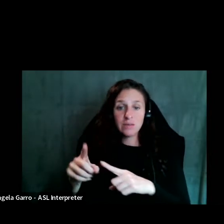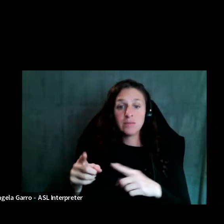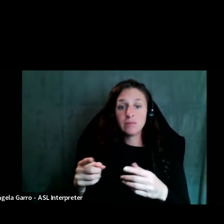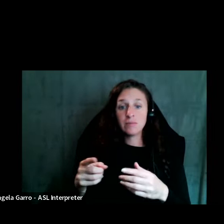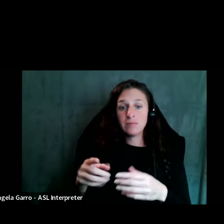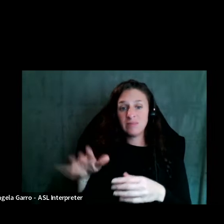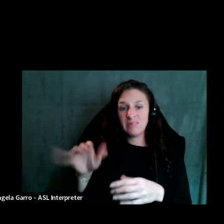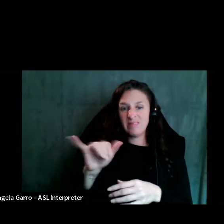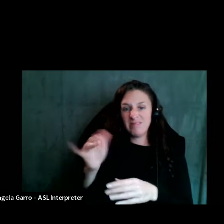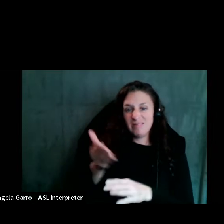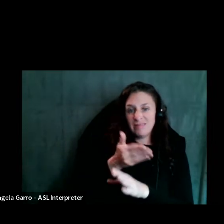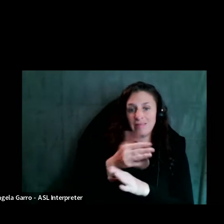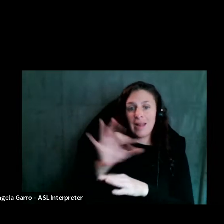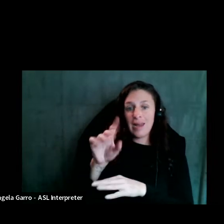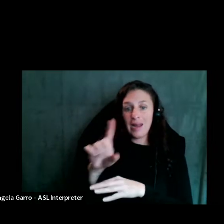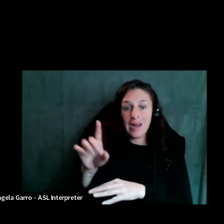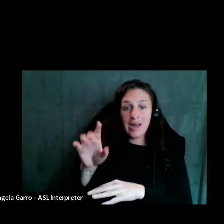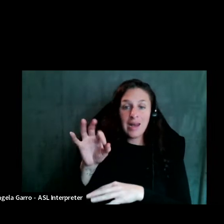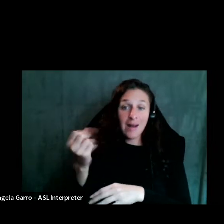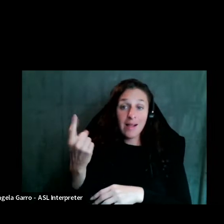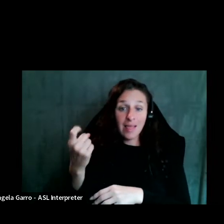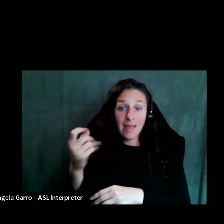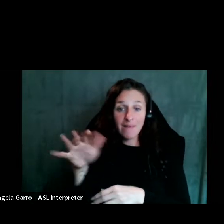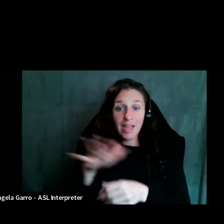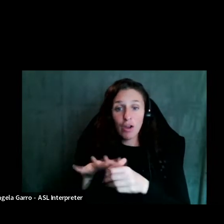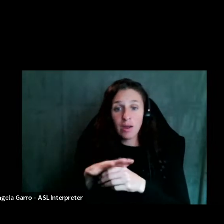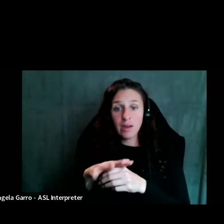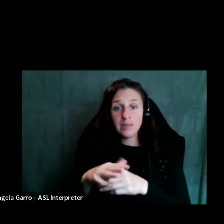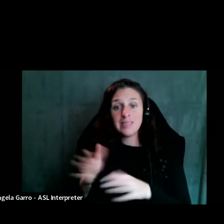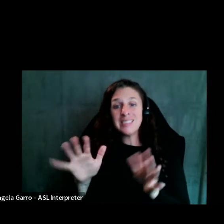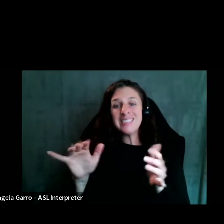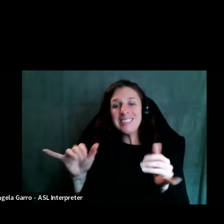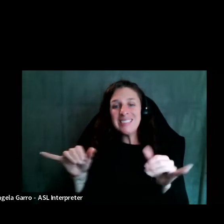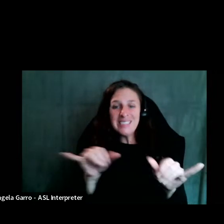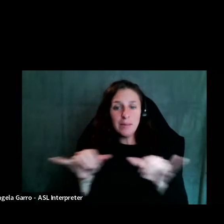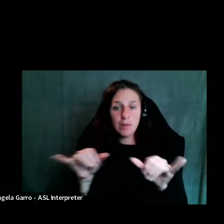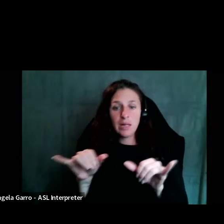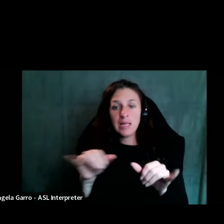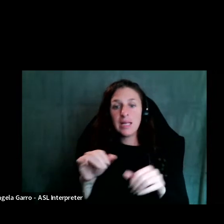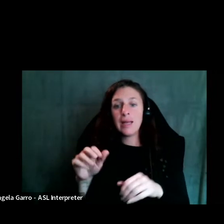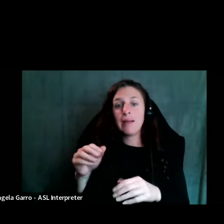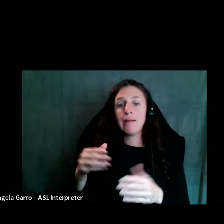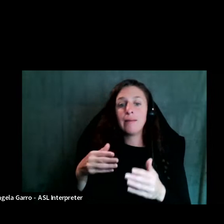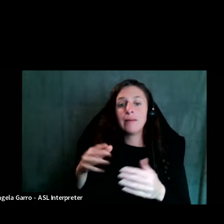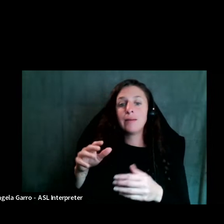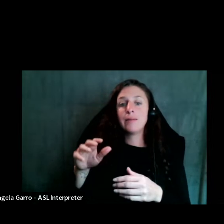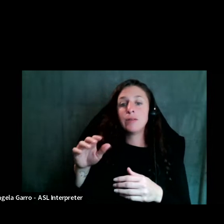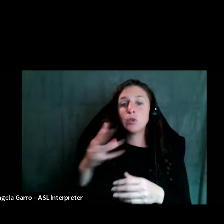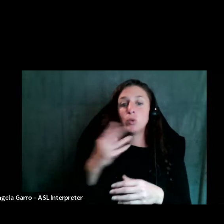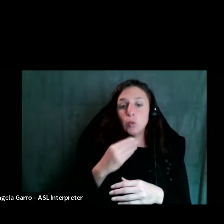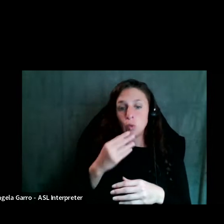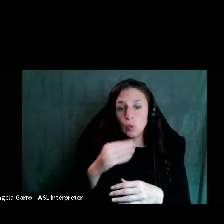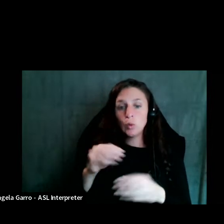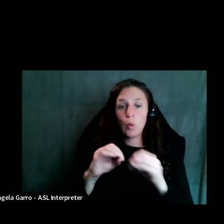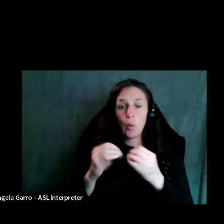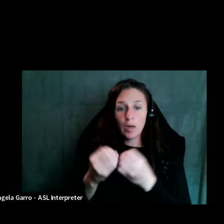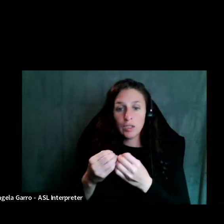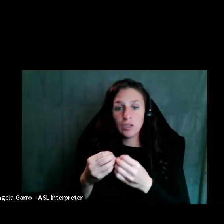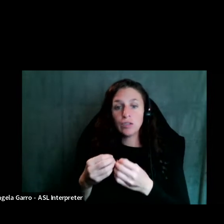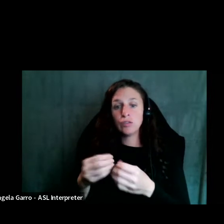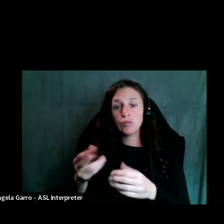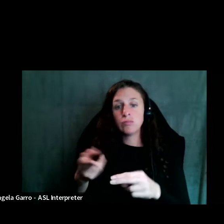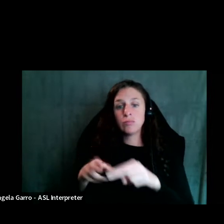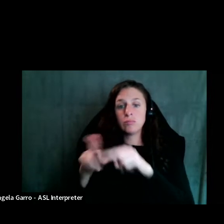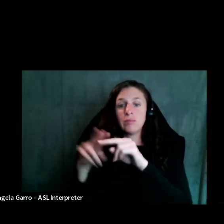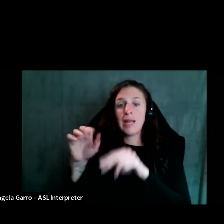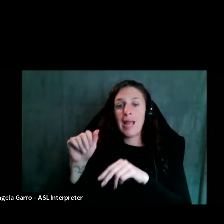Similarly, Jewish organizations note a surge in anti-Semitic incidents. All faiths share the fundamental